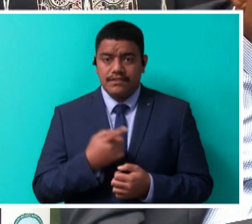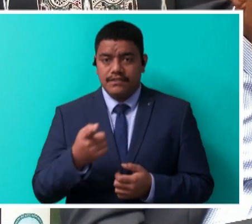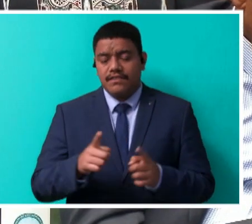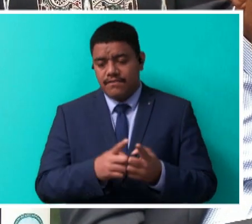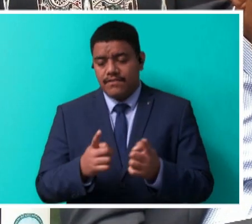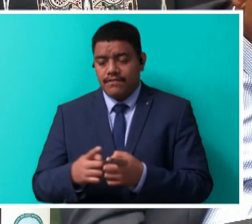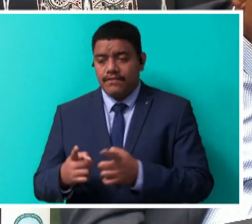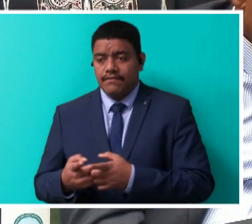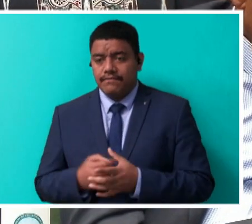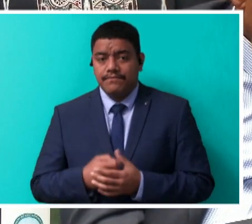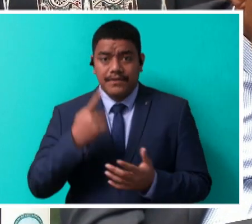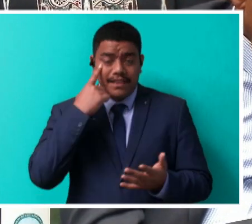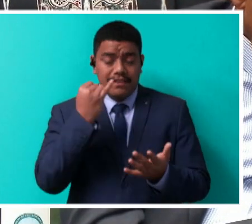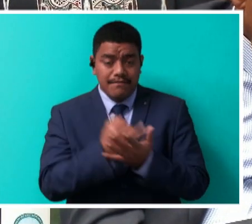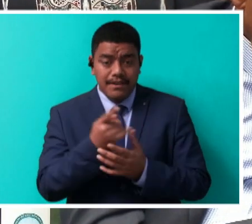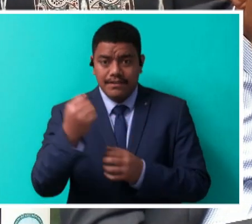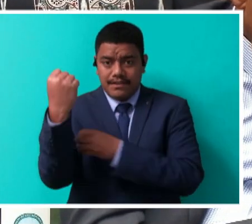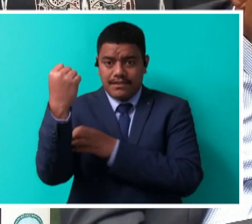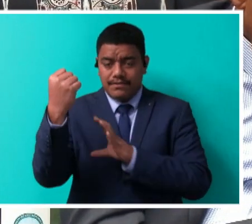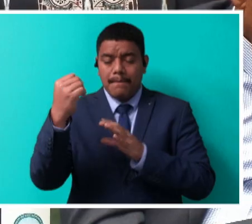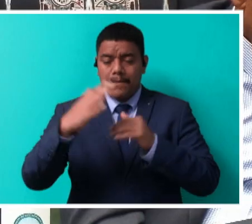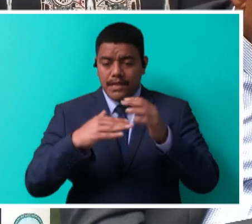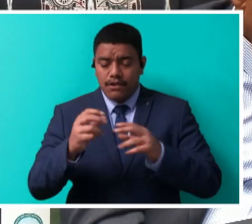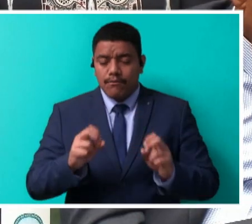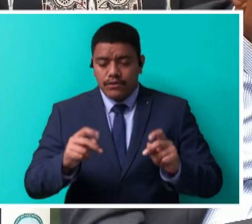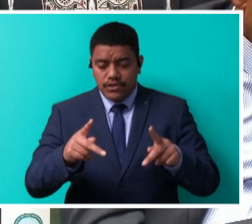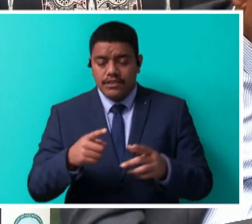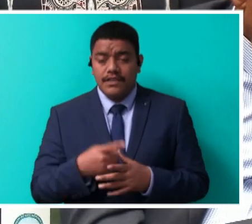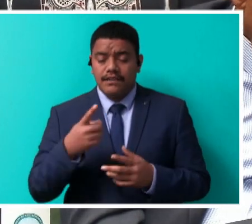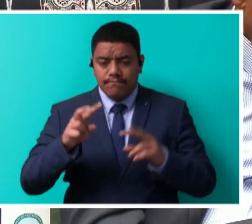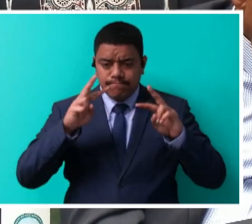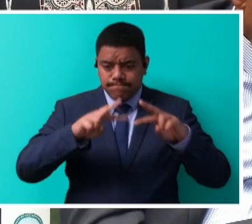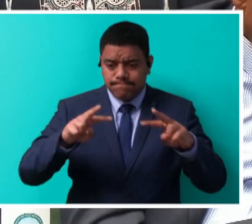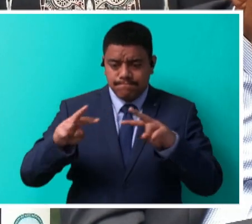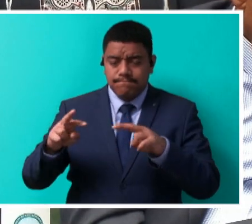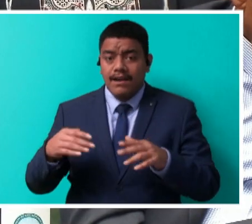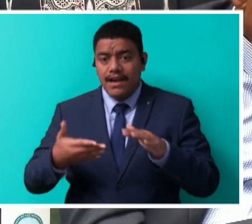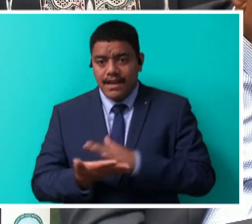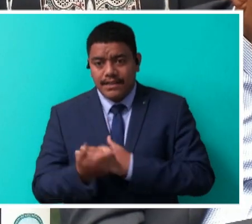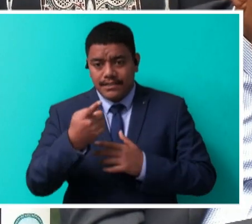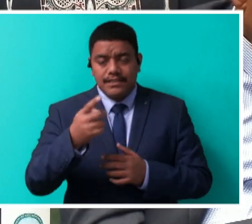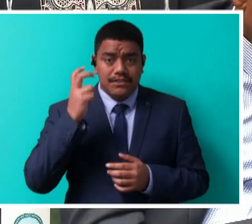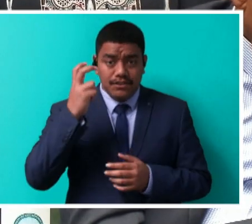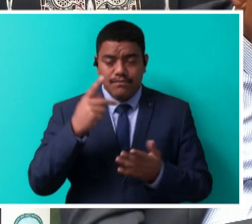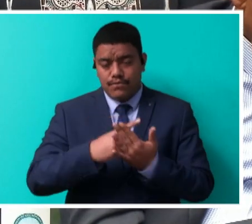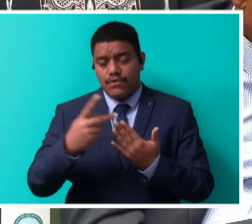linkages, identifying capacity building opportunities, and exploring technical cooperation under the twinning